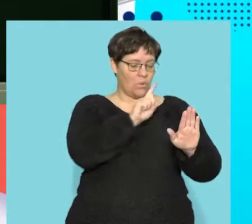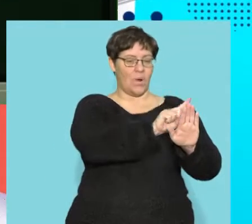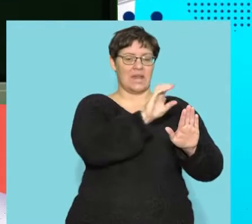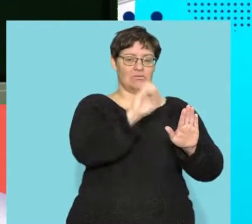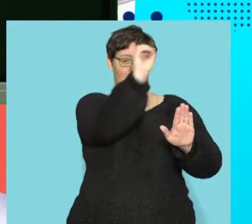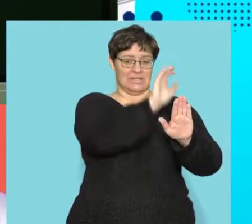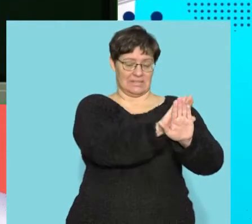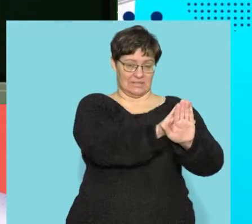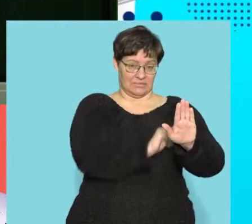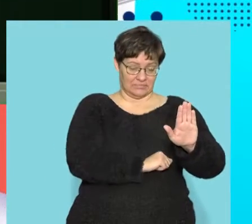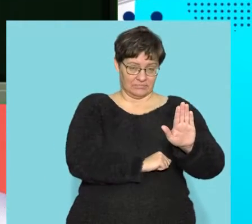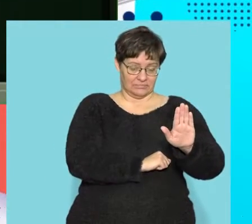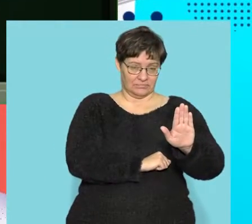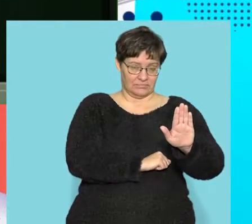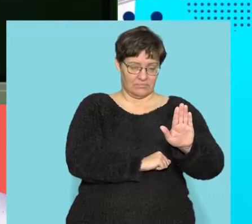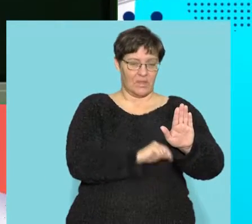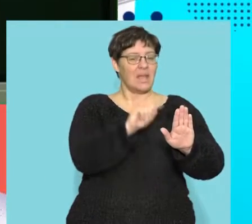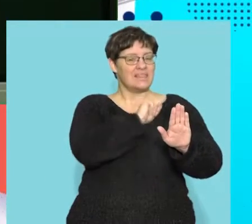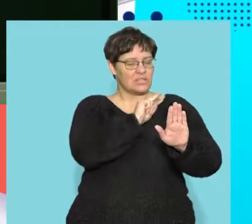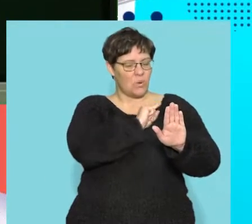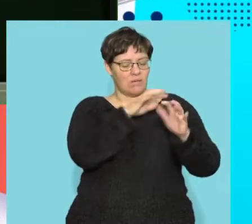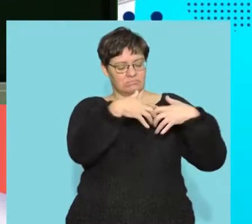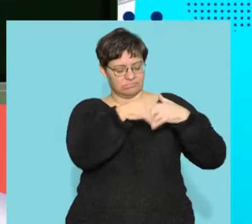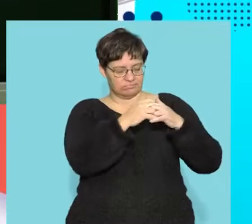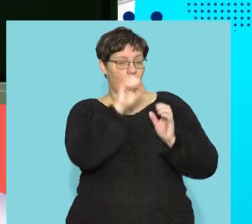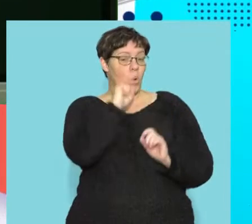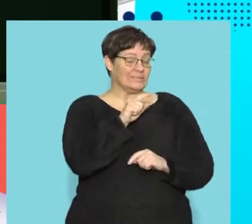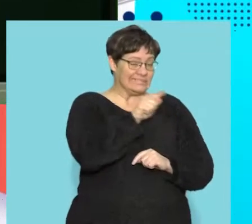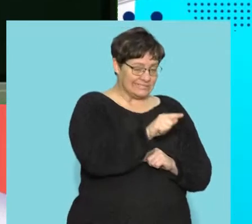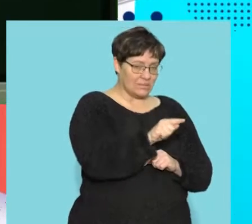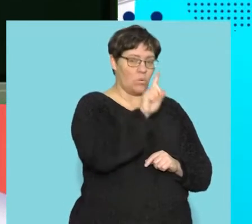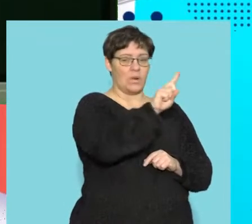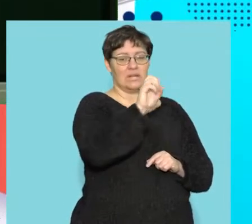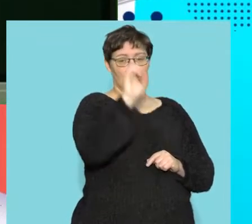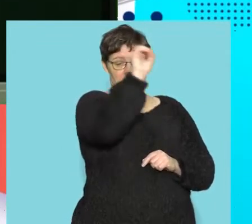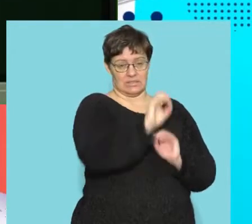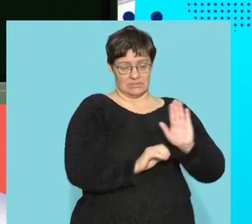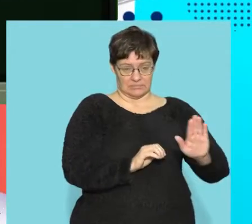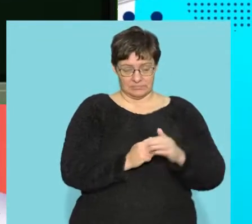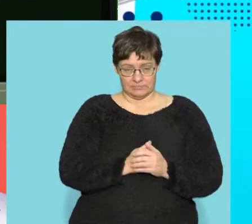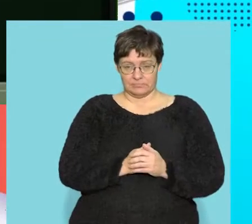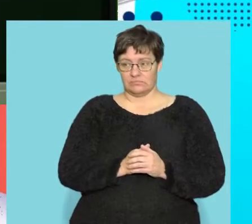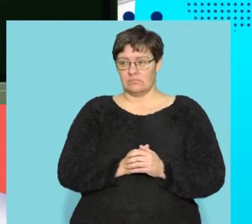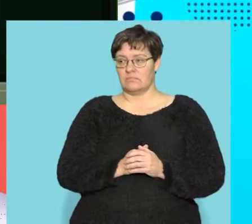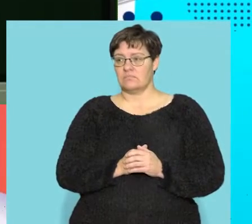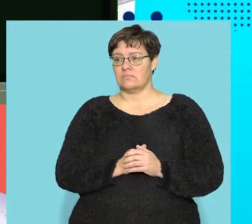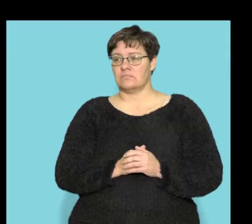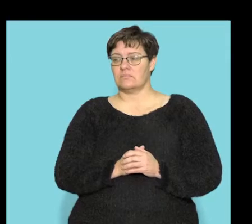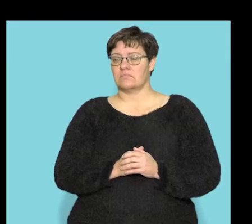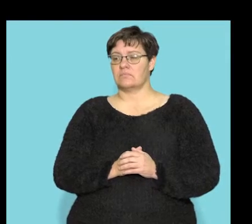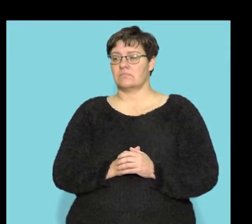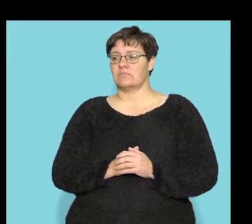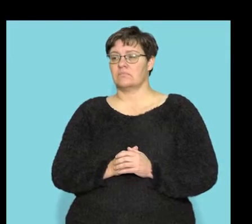the old rental was 100%. That is why we make the old rental 100%. Okay,